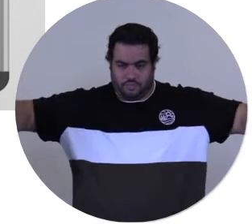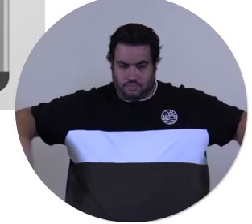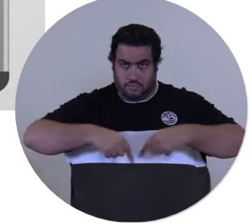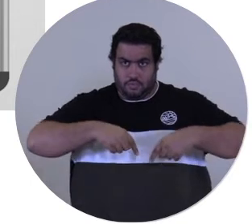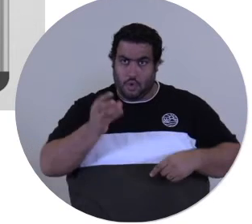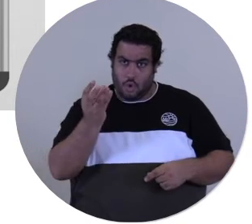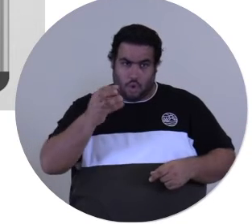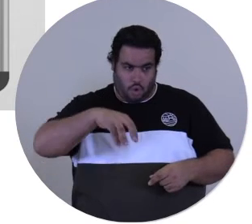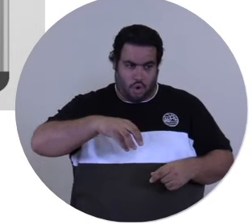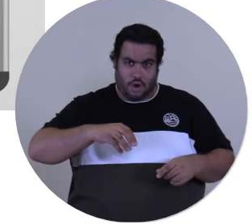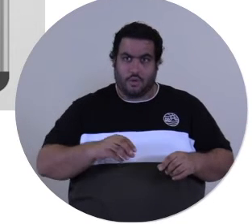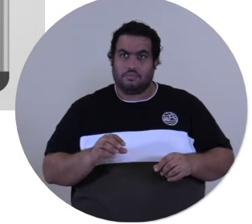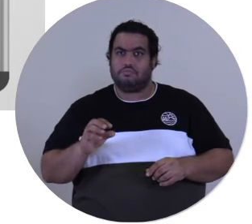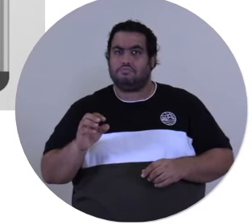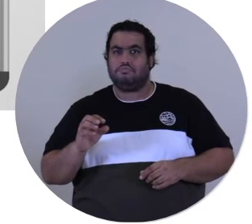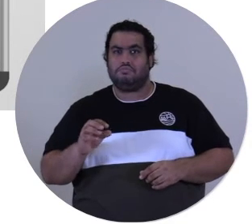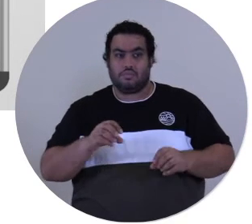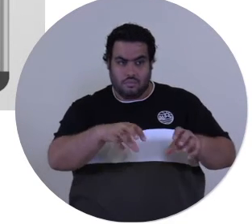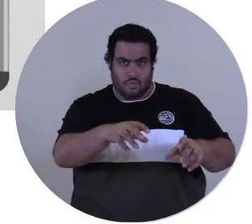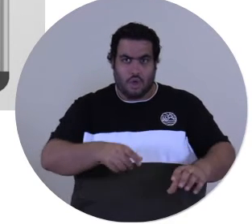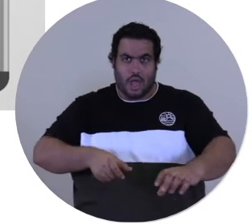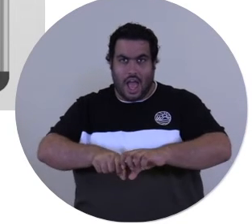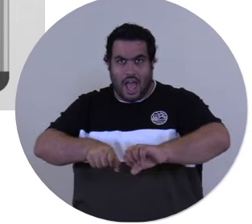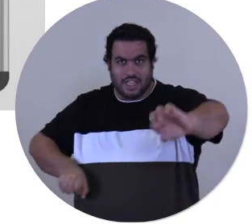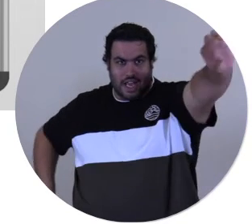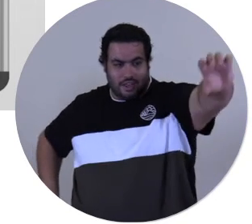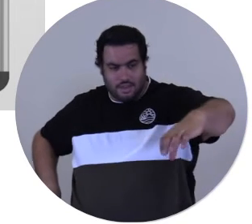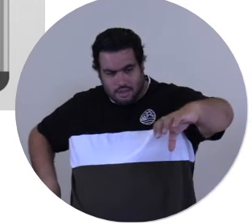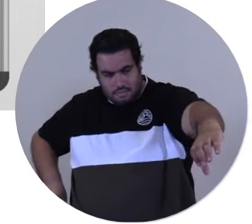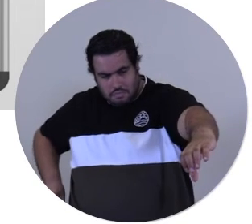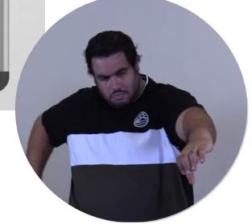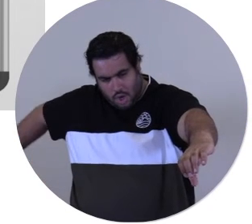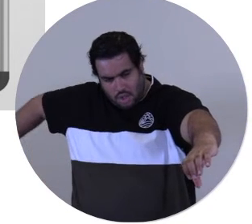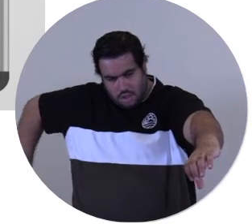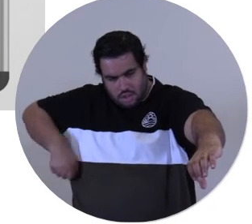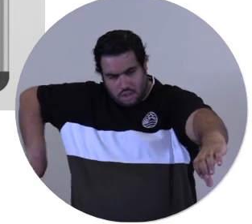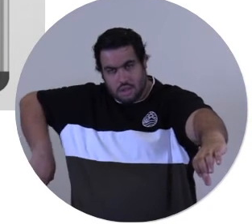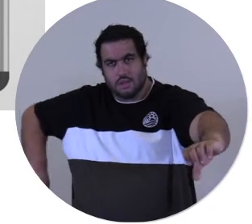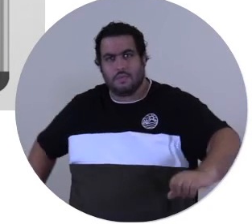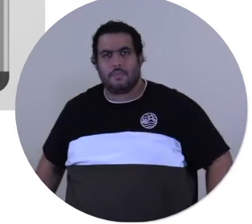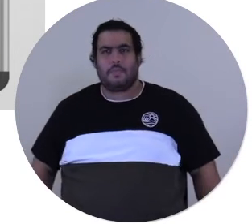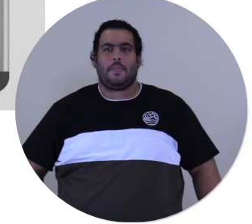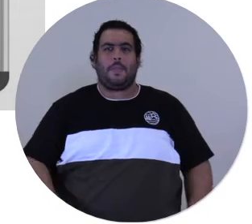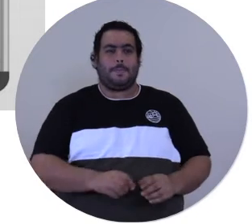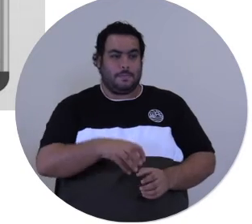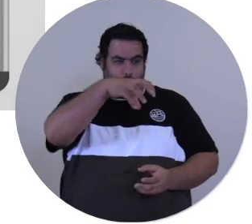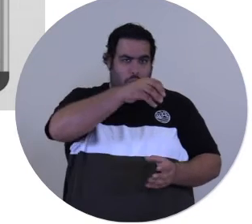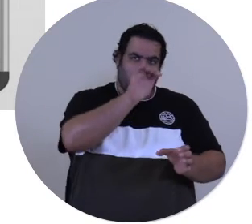the club, there are 5 large training rooms and a big snooker hall.